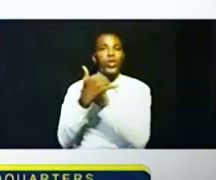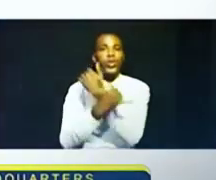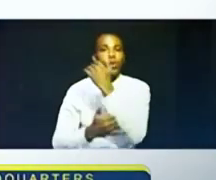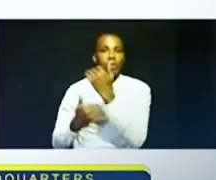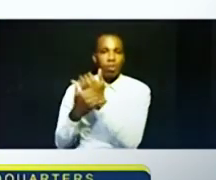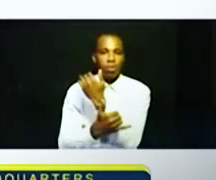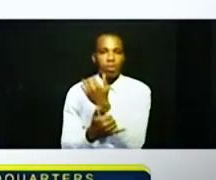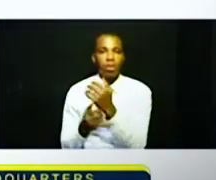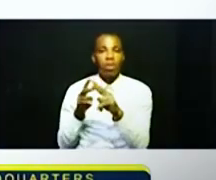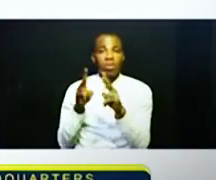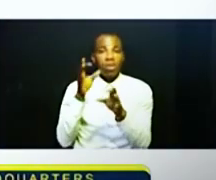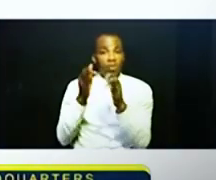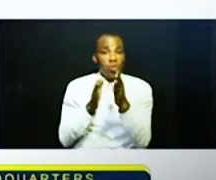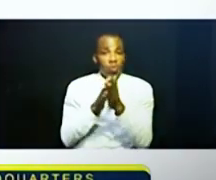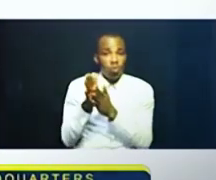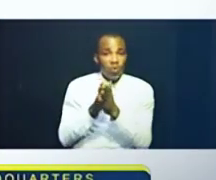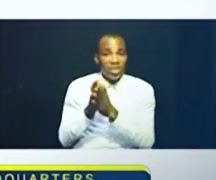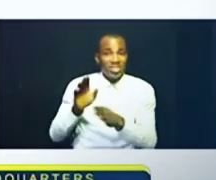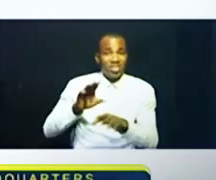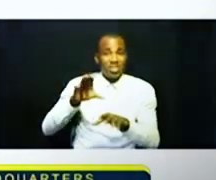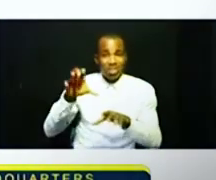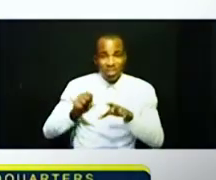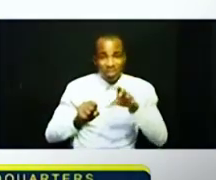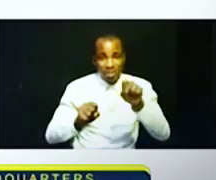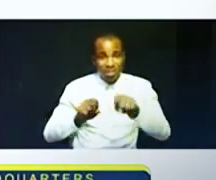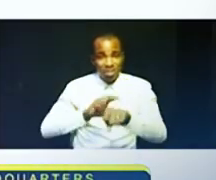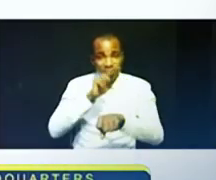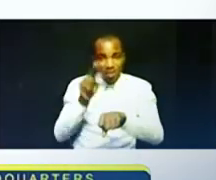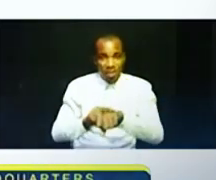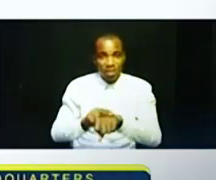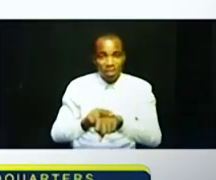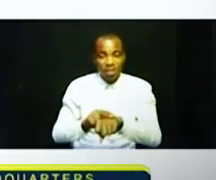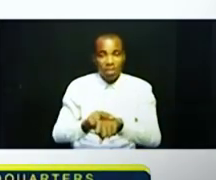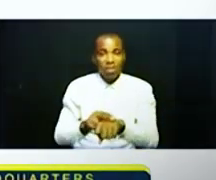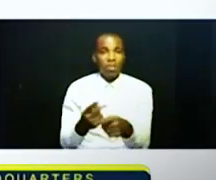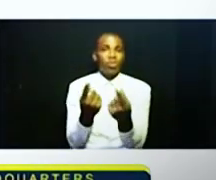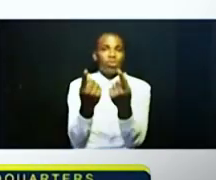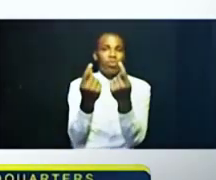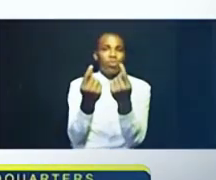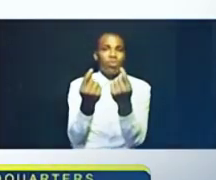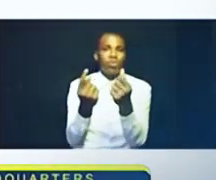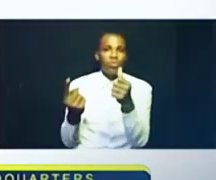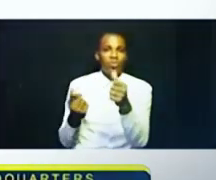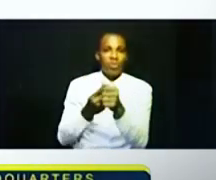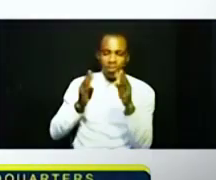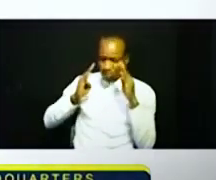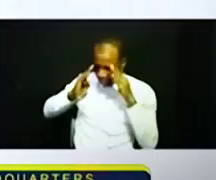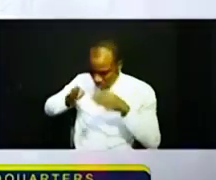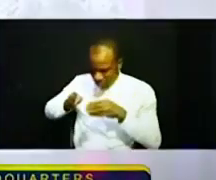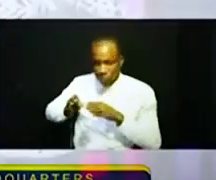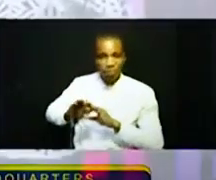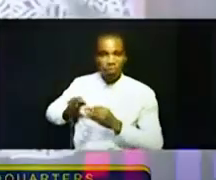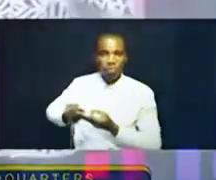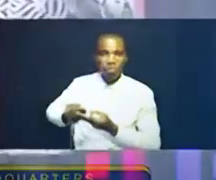want to possess nations, let's pay attention to the family.